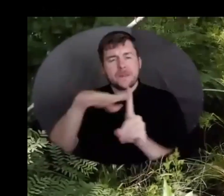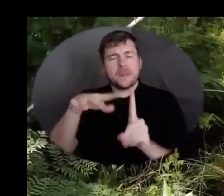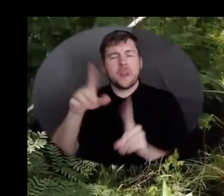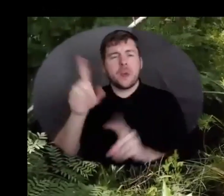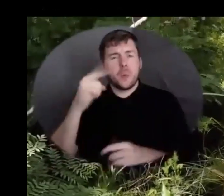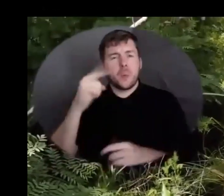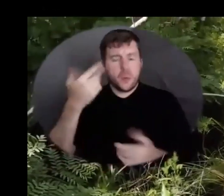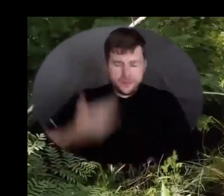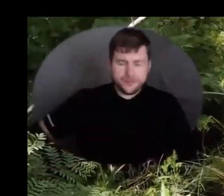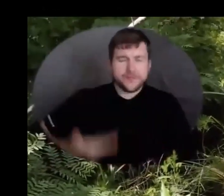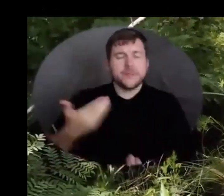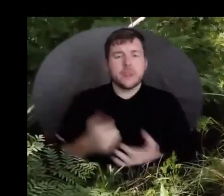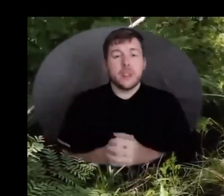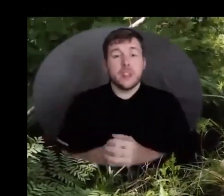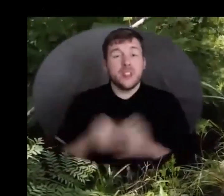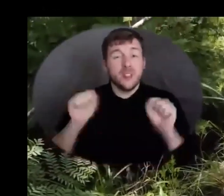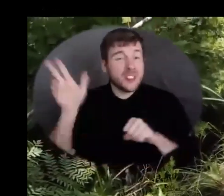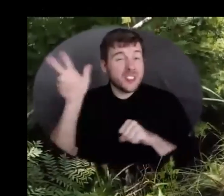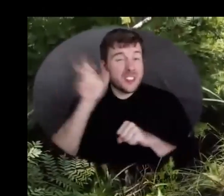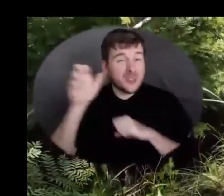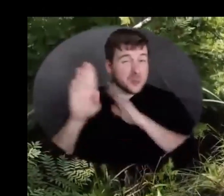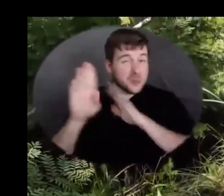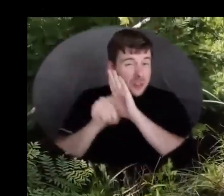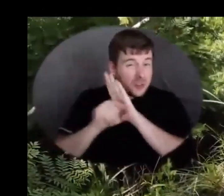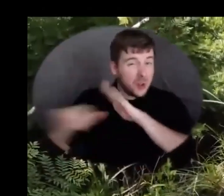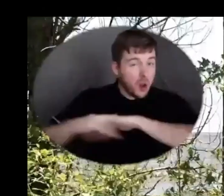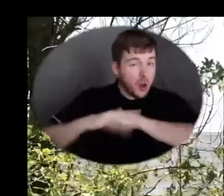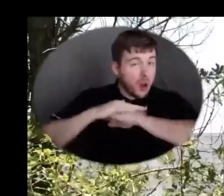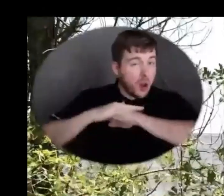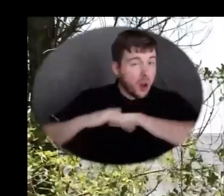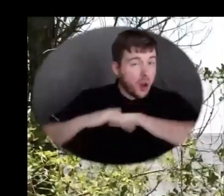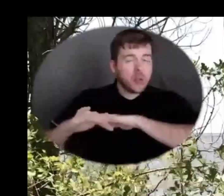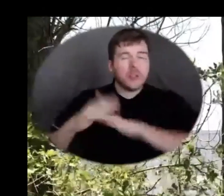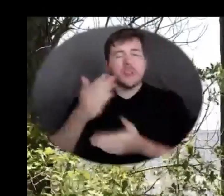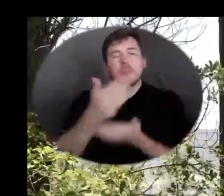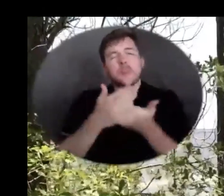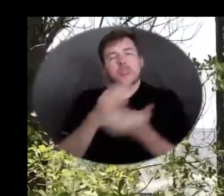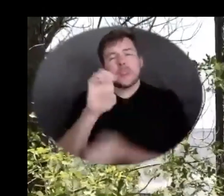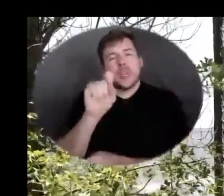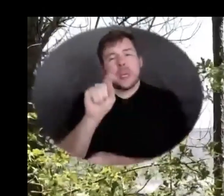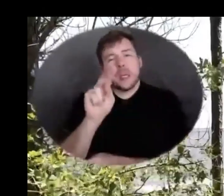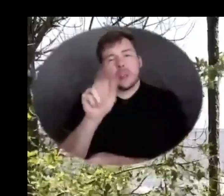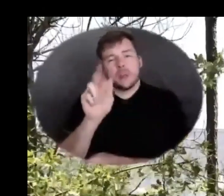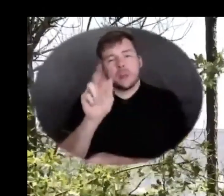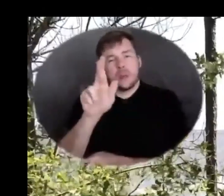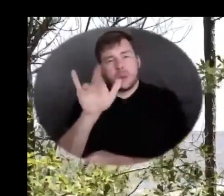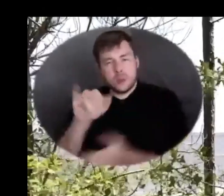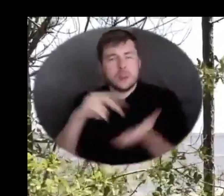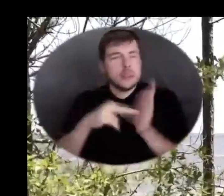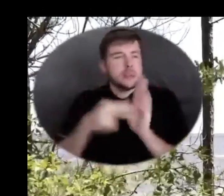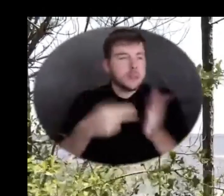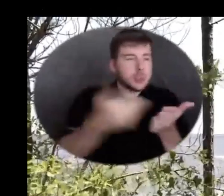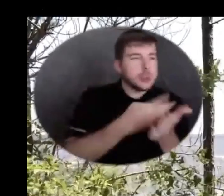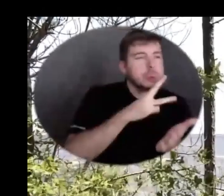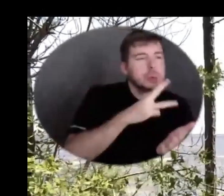what the ecosystem is here. If you hear out there the waves crashing kind of on our shoreline, that's part of our estuary. And an estuary is where freshwater